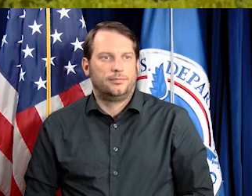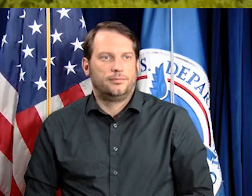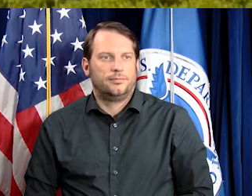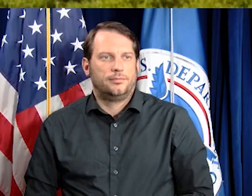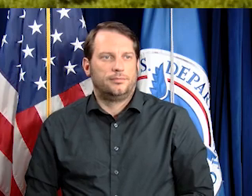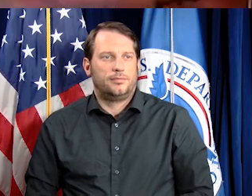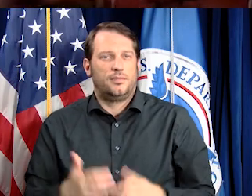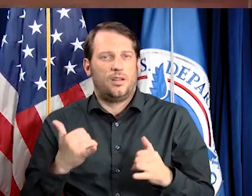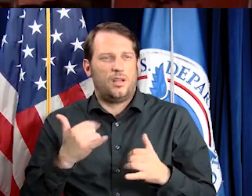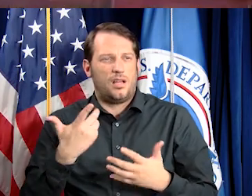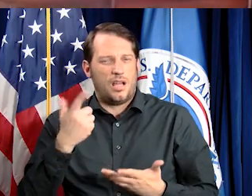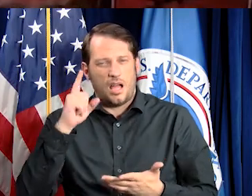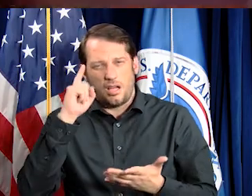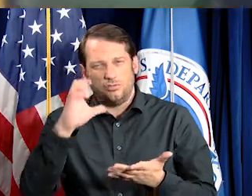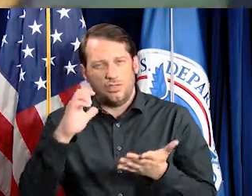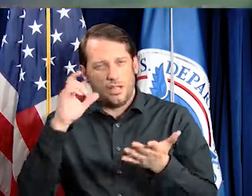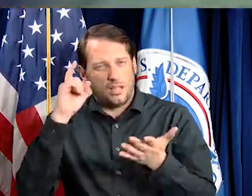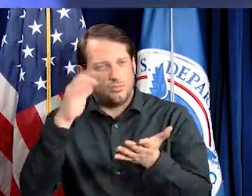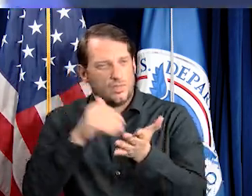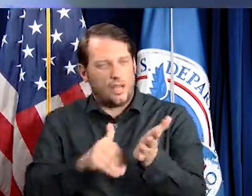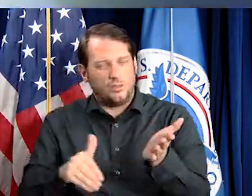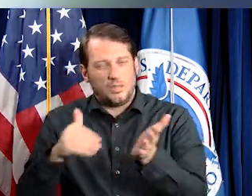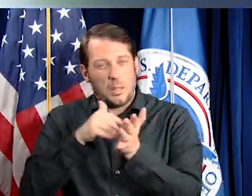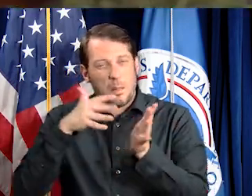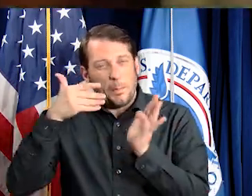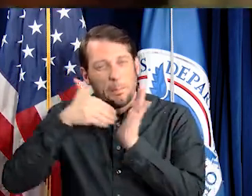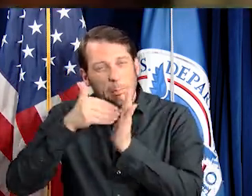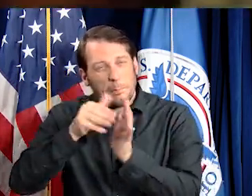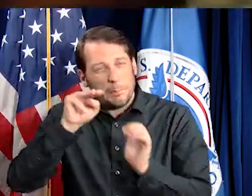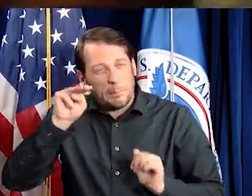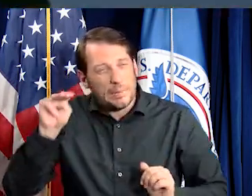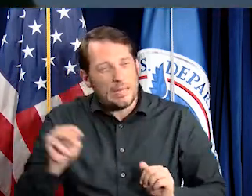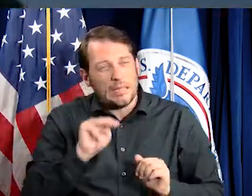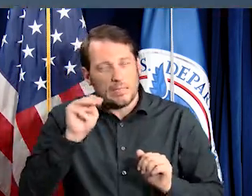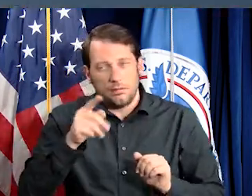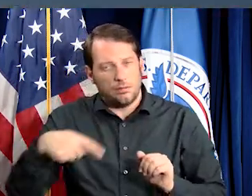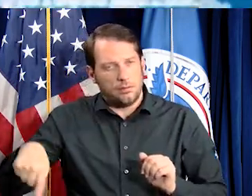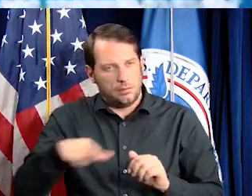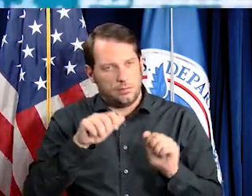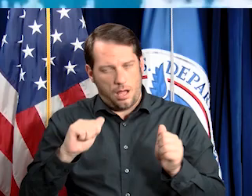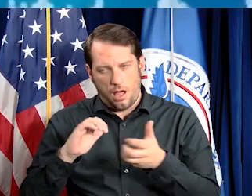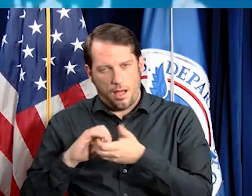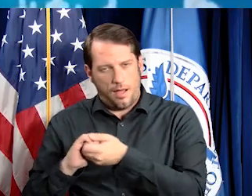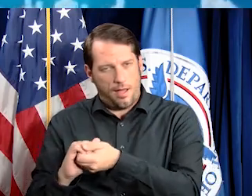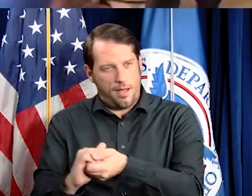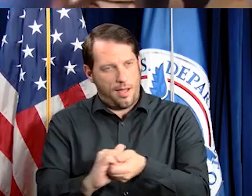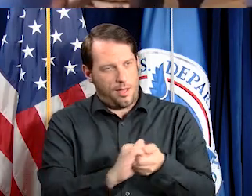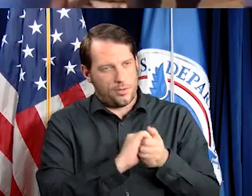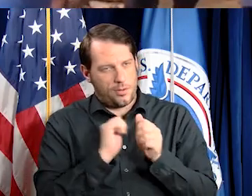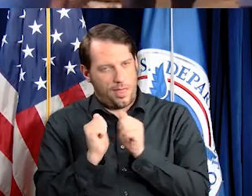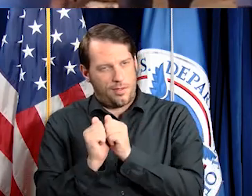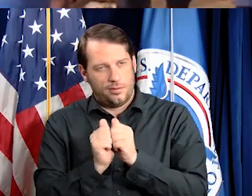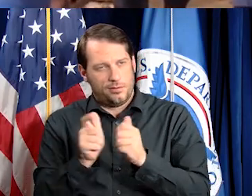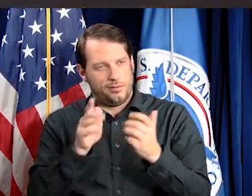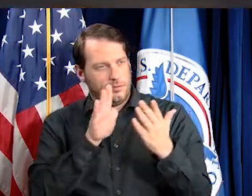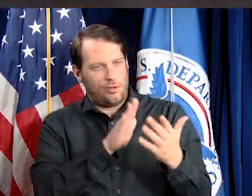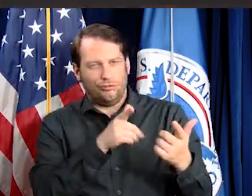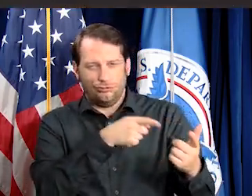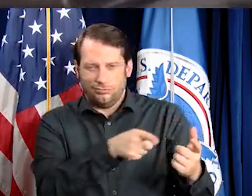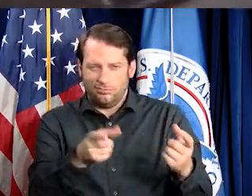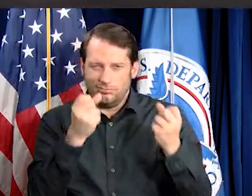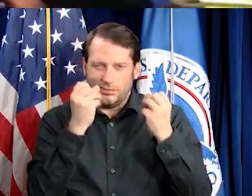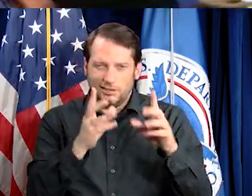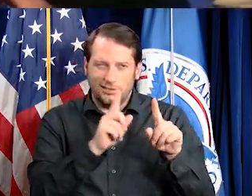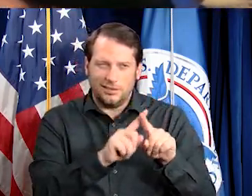Now, hundreds, thousands, millions of individuals have the chance to work together to confront and solve the challenges